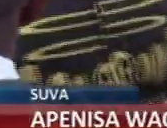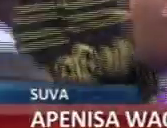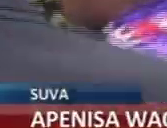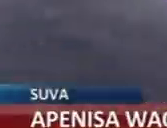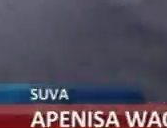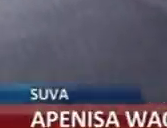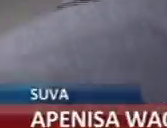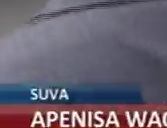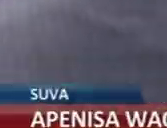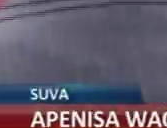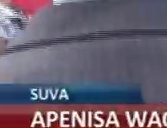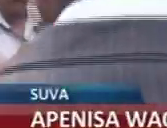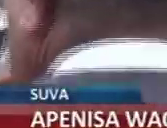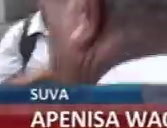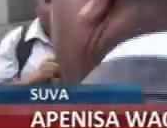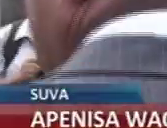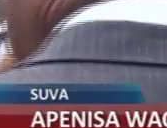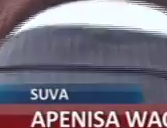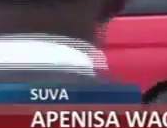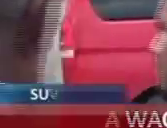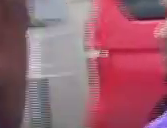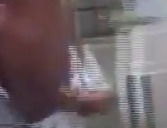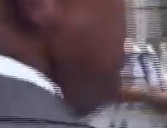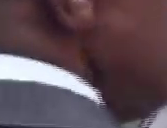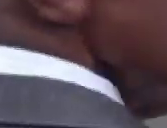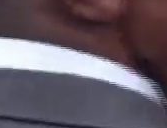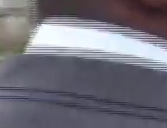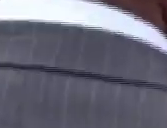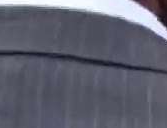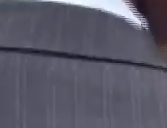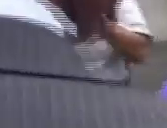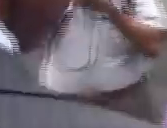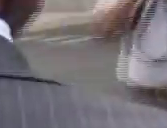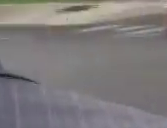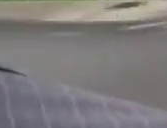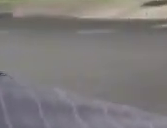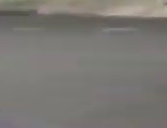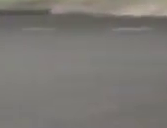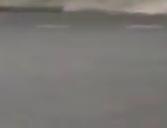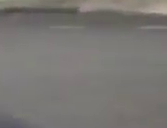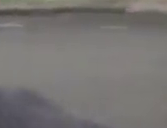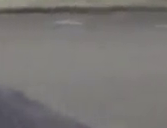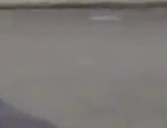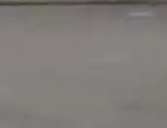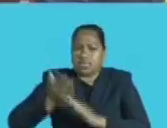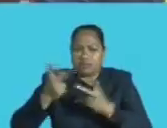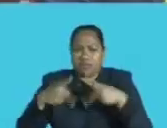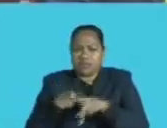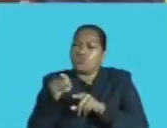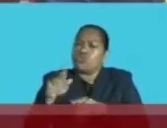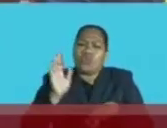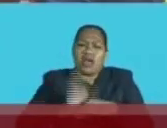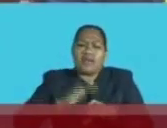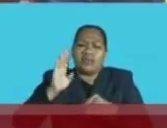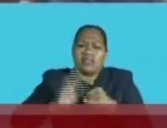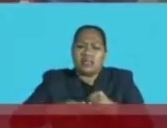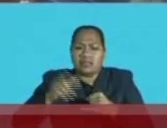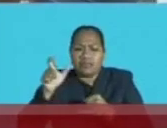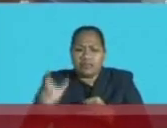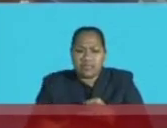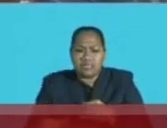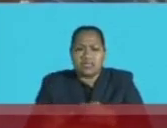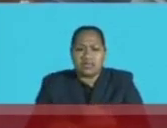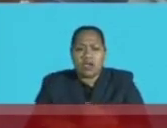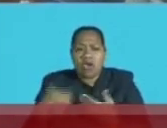parliamentary sitting for this month quickly turned into a mudslinging as Pio Tikondondua making peculiar statement. Honorable Prime Minister should